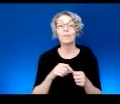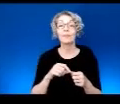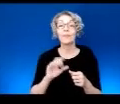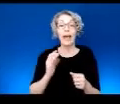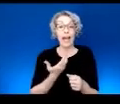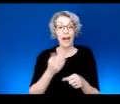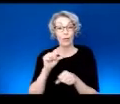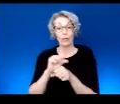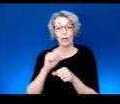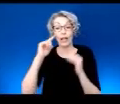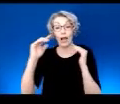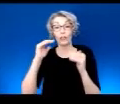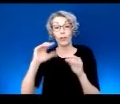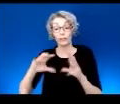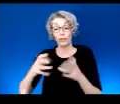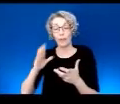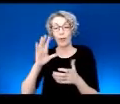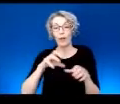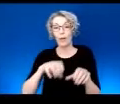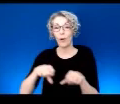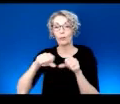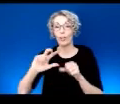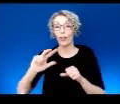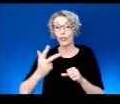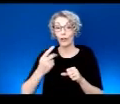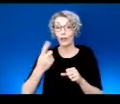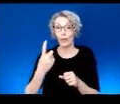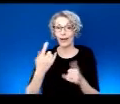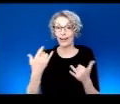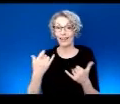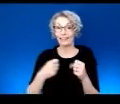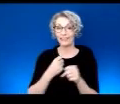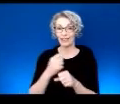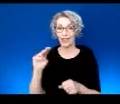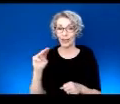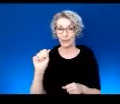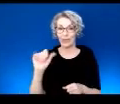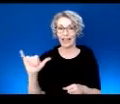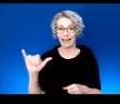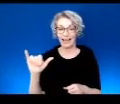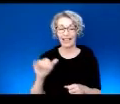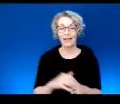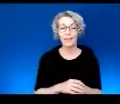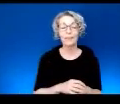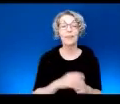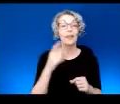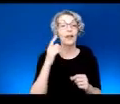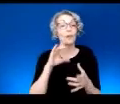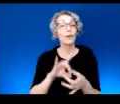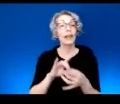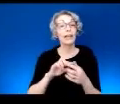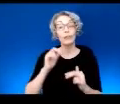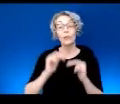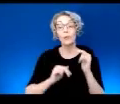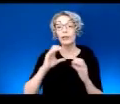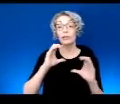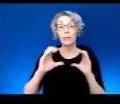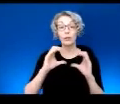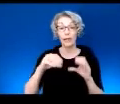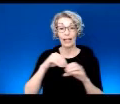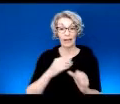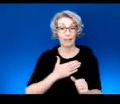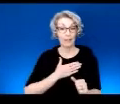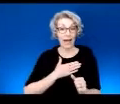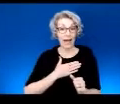Adult Chapter will be hosting the 3rd one in May of this year. As for building communications in my own